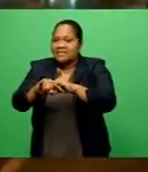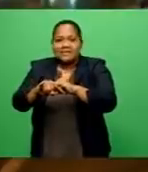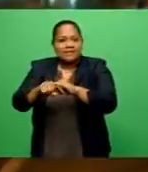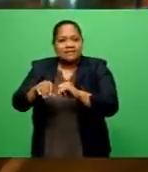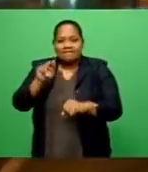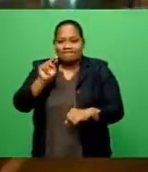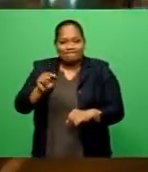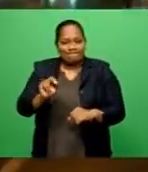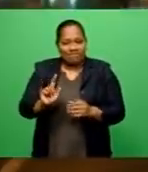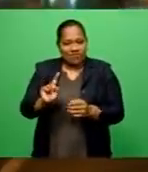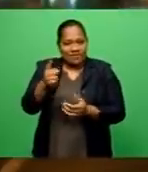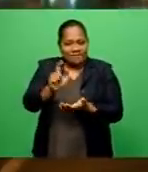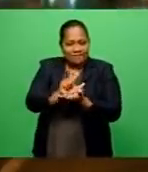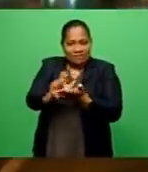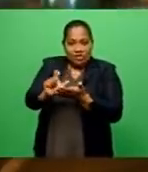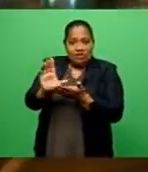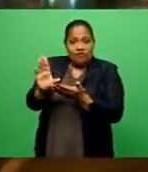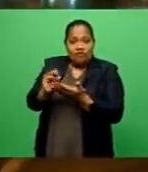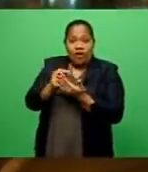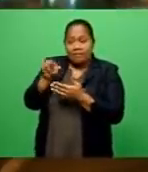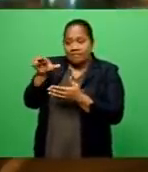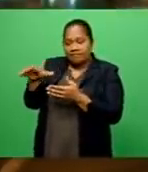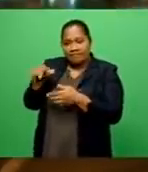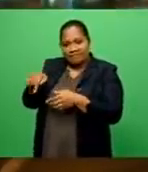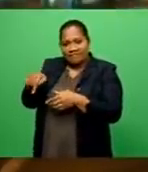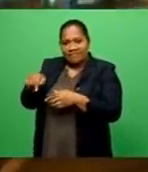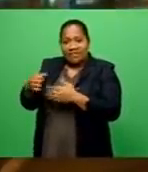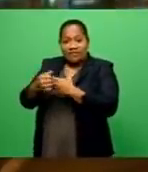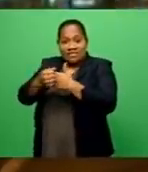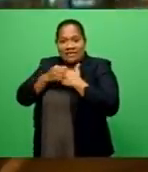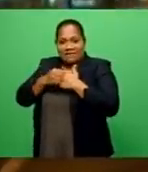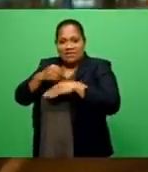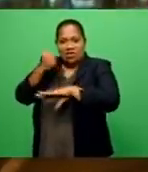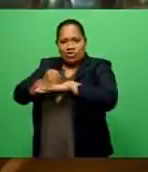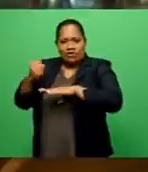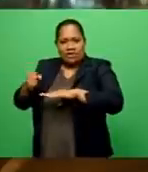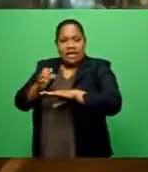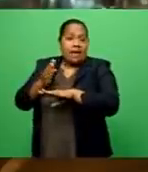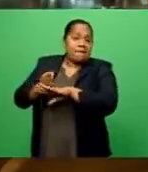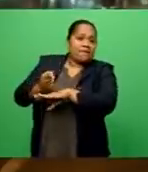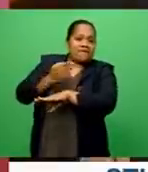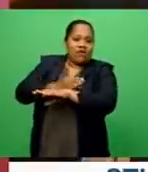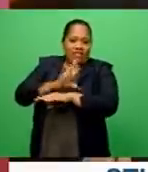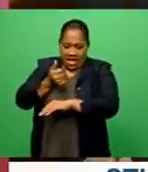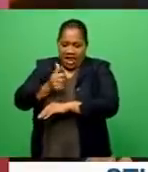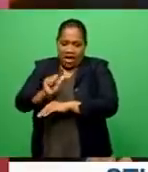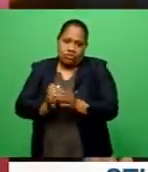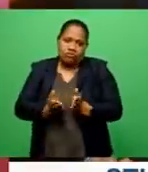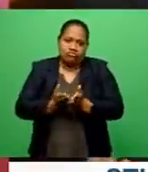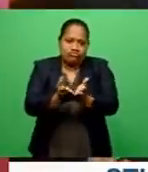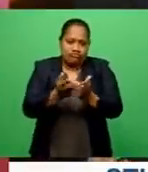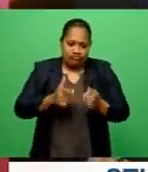obtain the clearance from the Maritime Safety Authority before they are allowed for any maritime island travel.